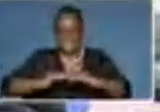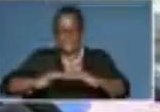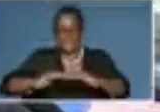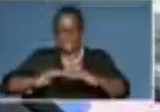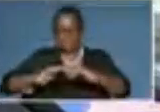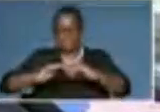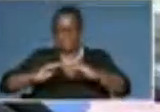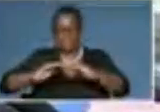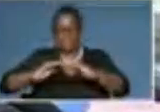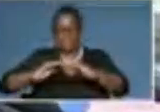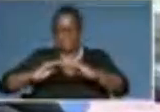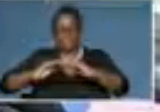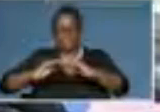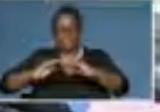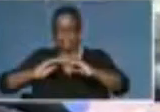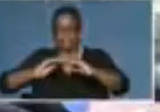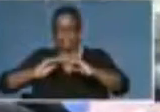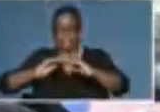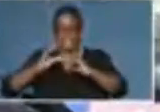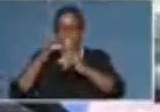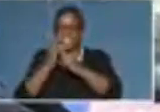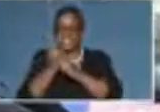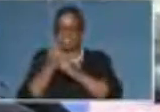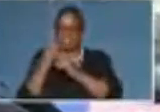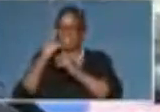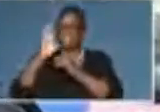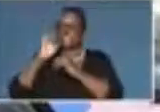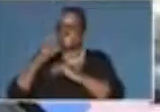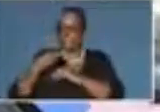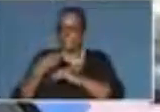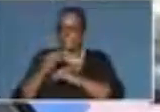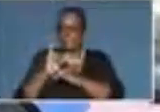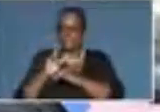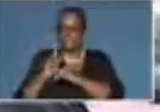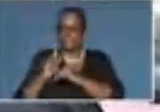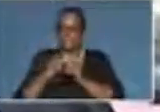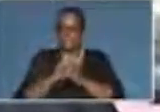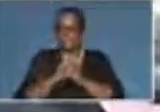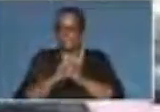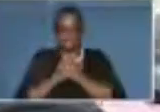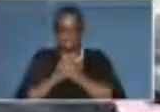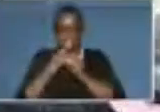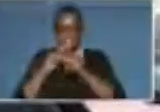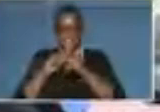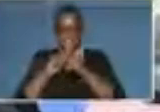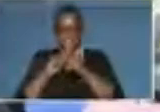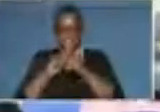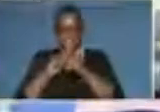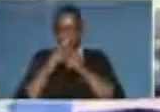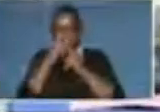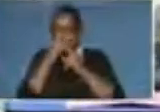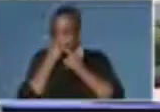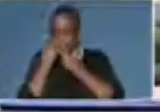border will be retrieved from this chip. Once we would have noticed that those books were